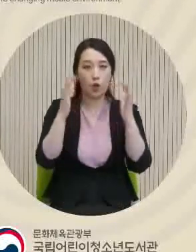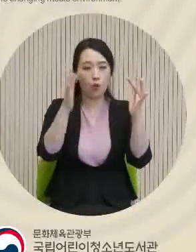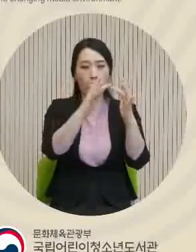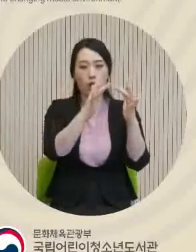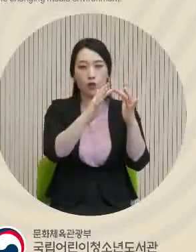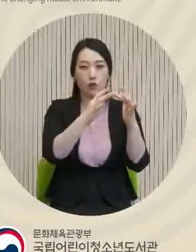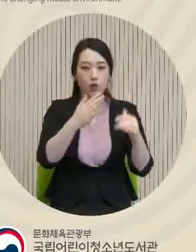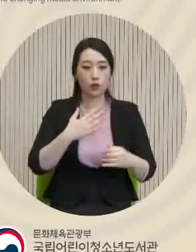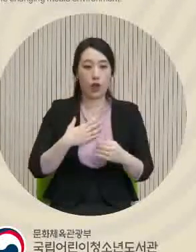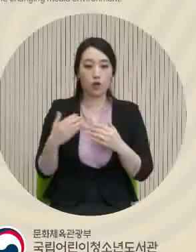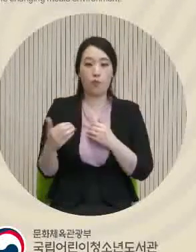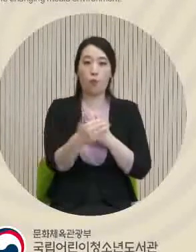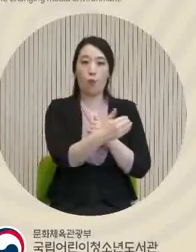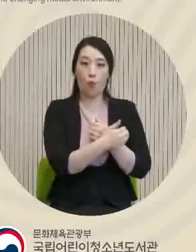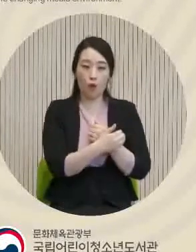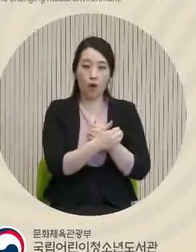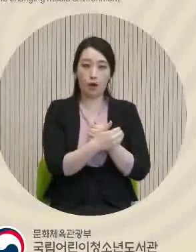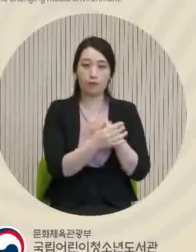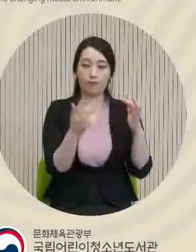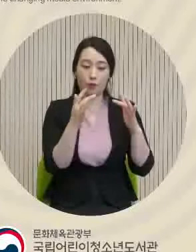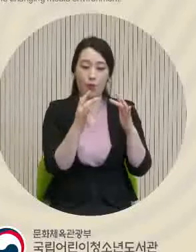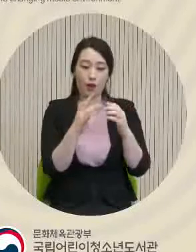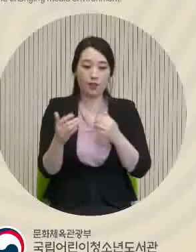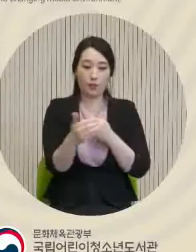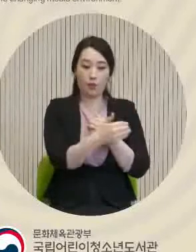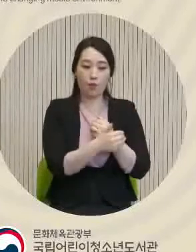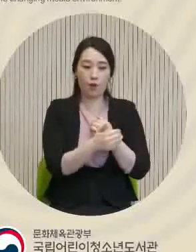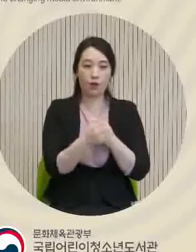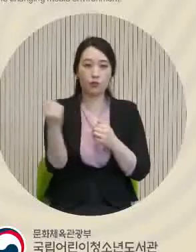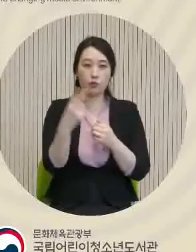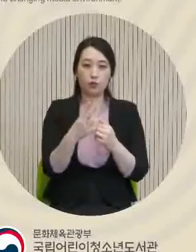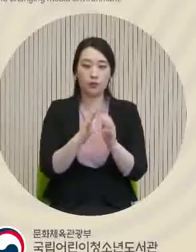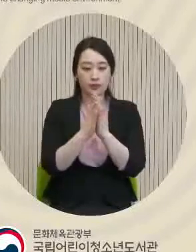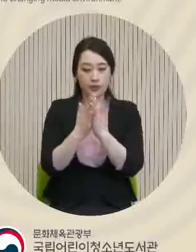on the online environment, children have to protect their